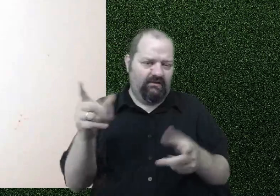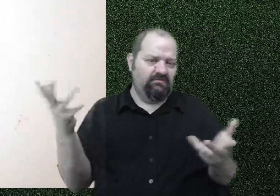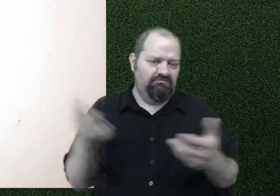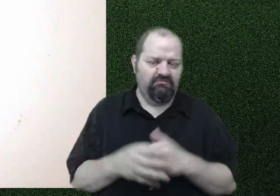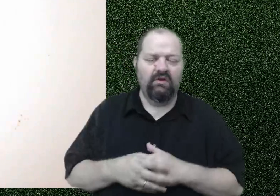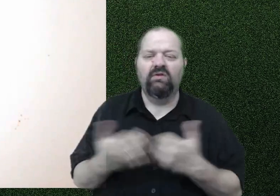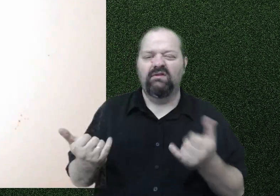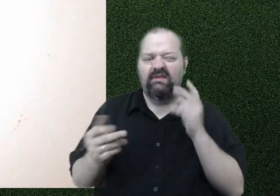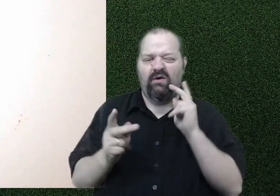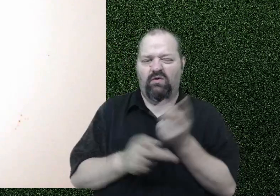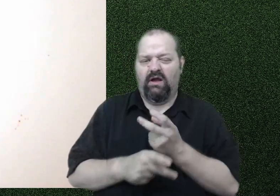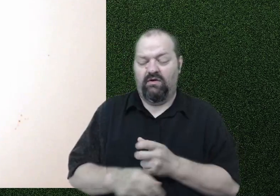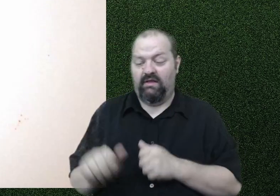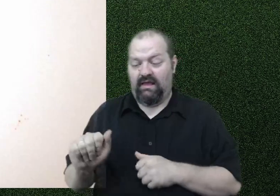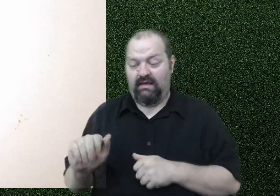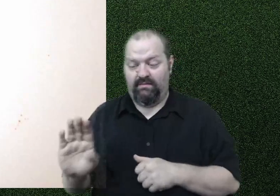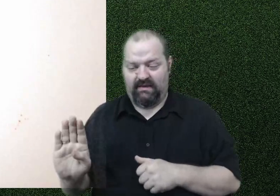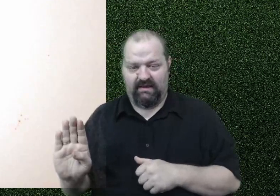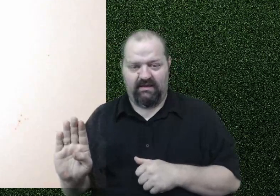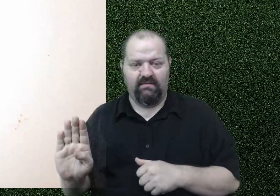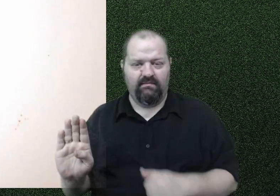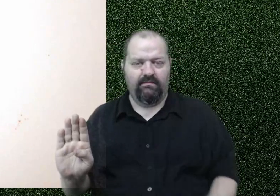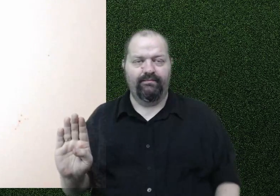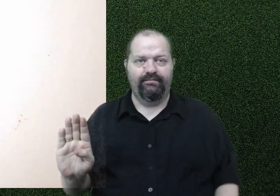let's calculate AB.